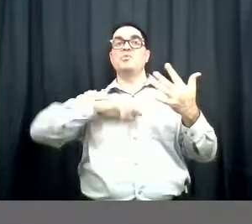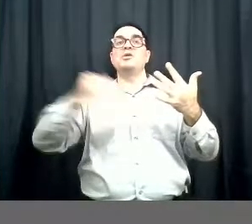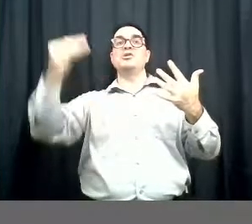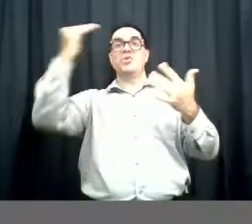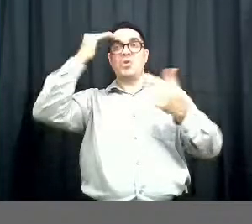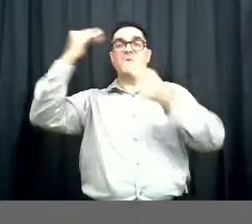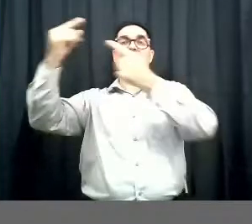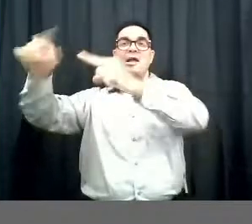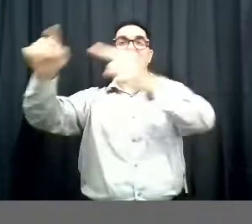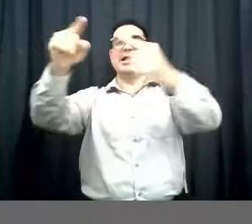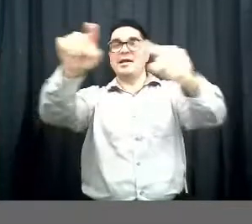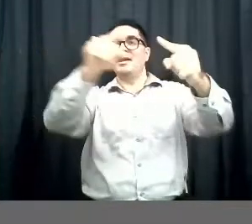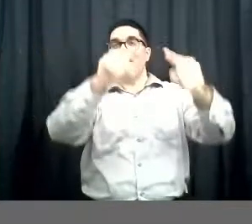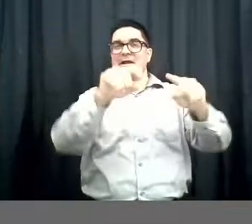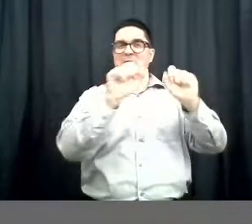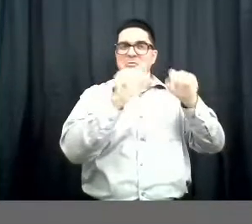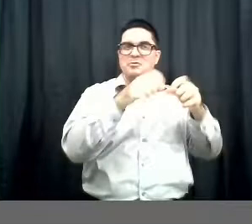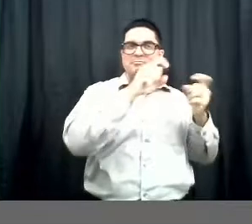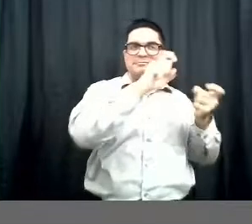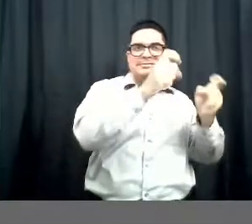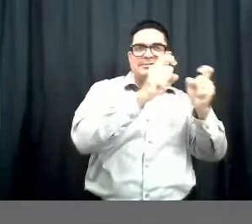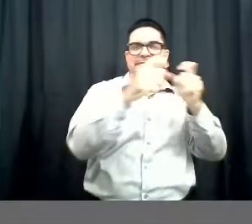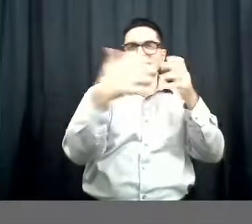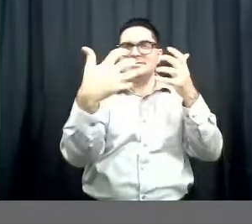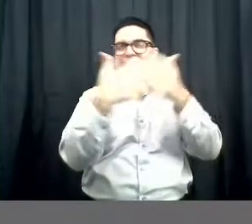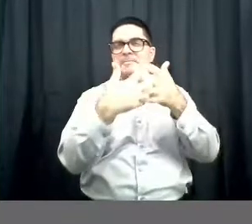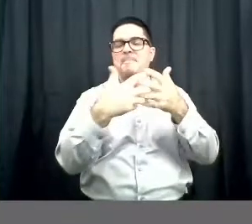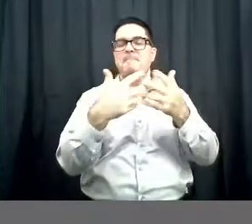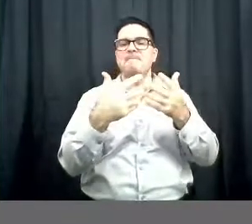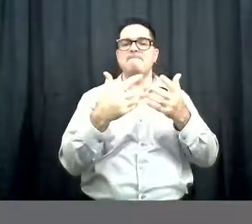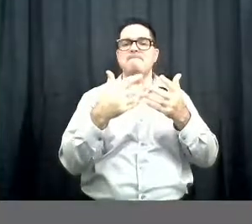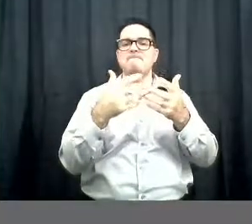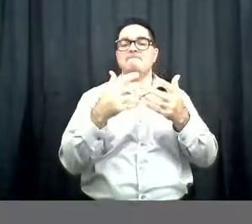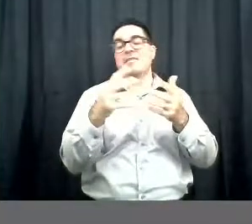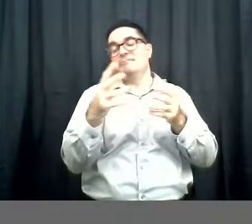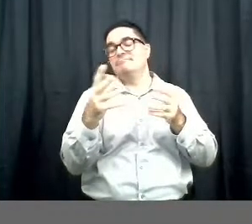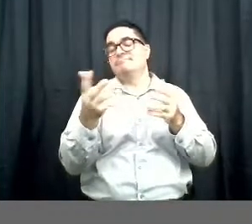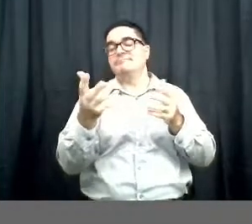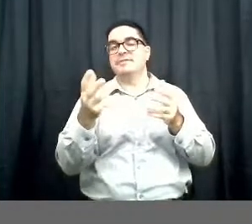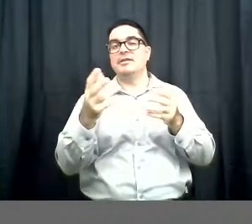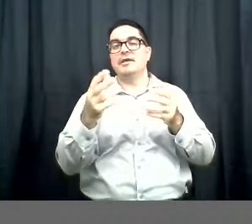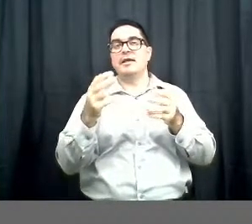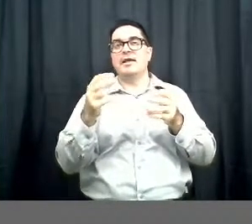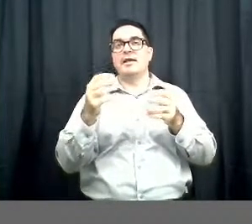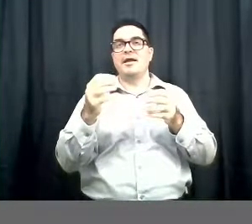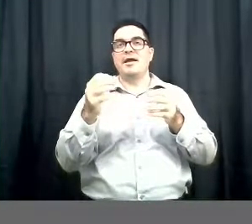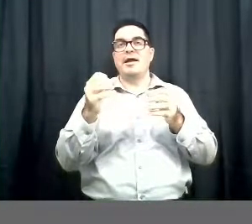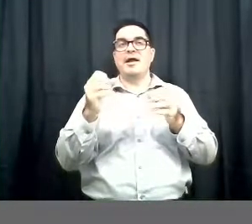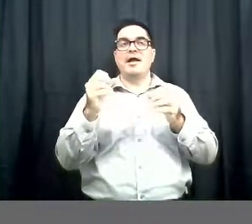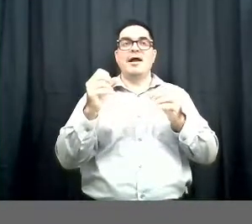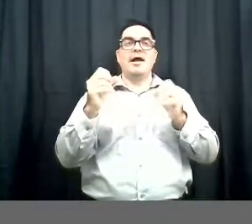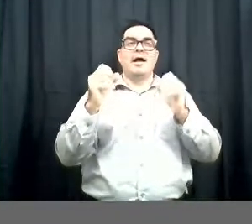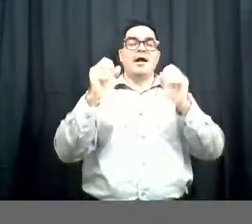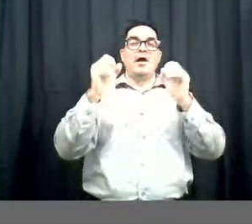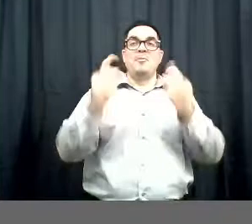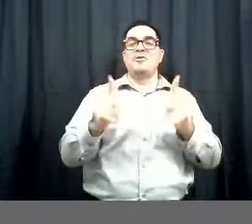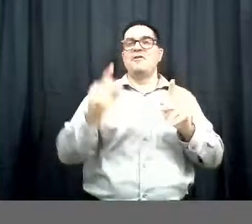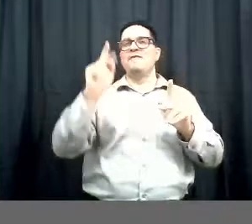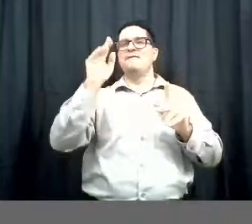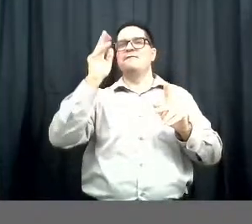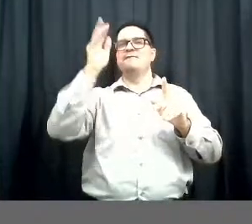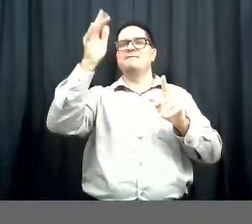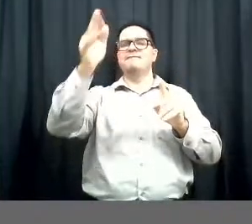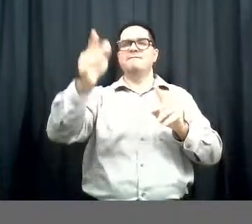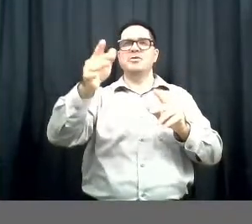differently. And I look forward to opportunities to, as we think about future revisions to the fiscal